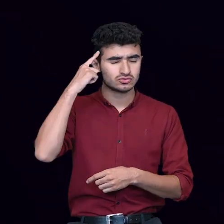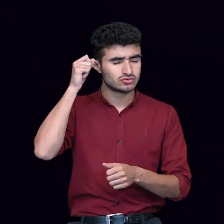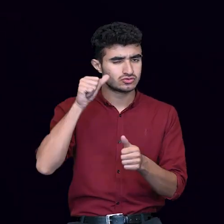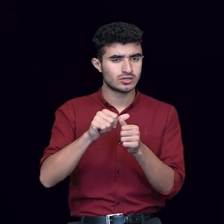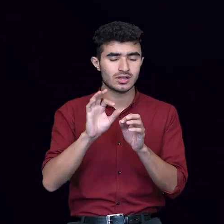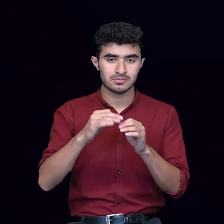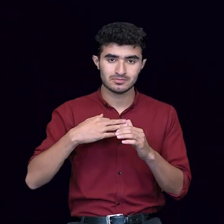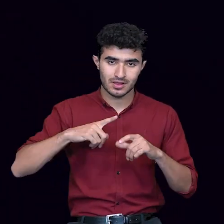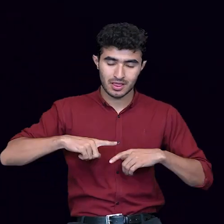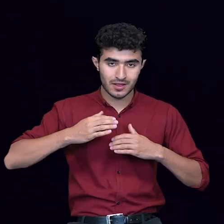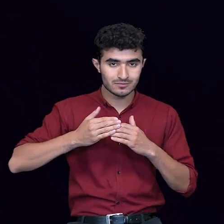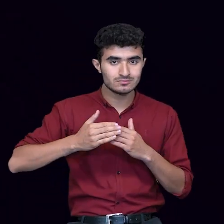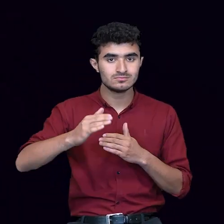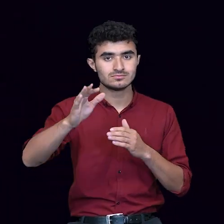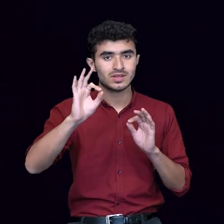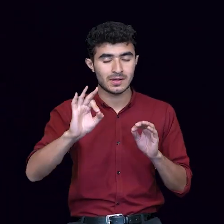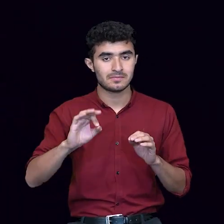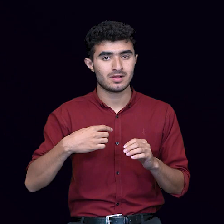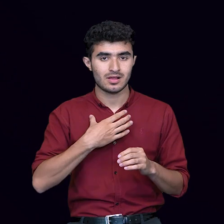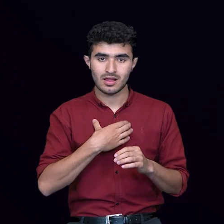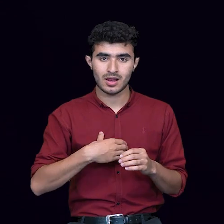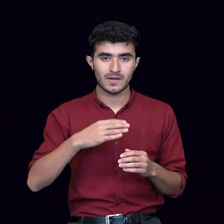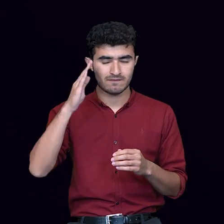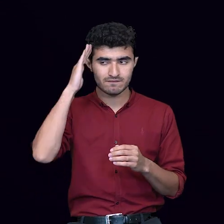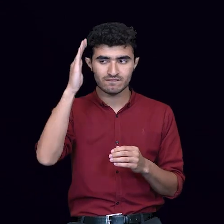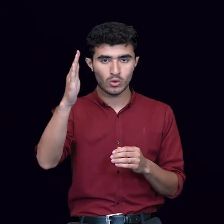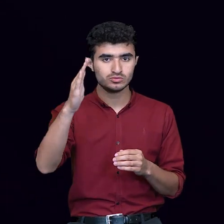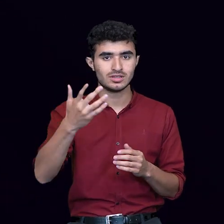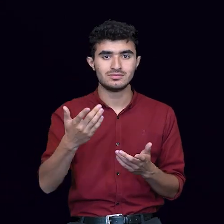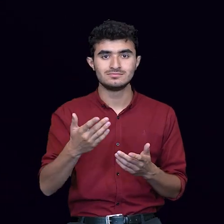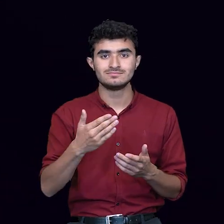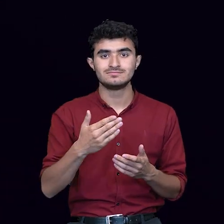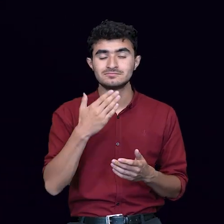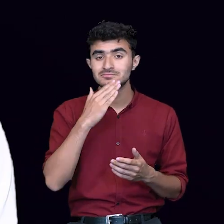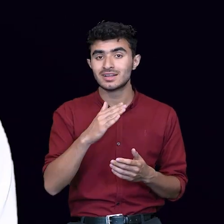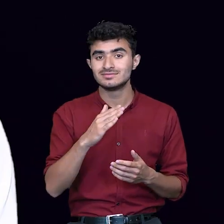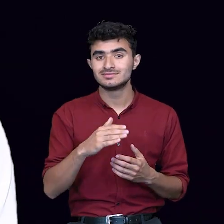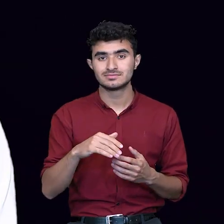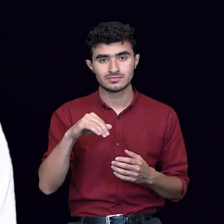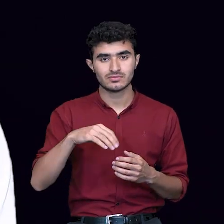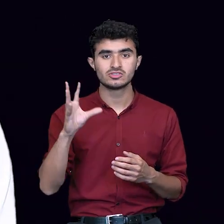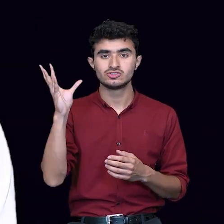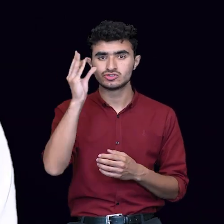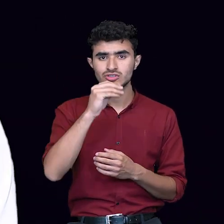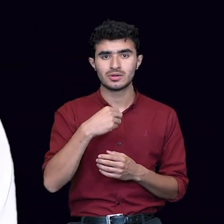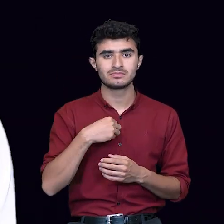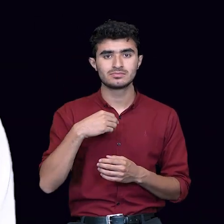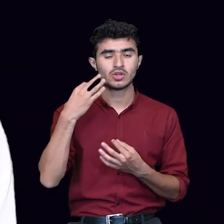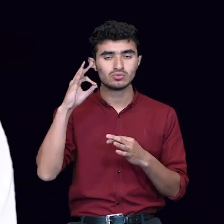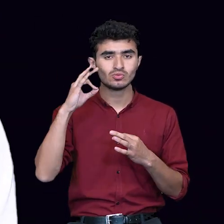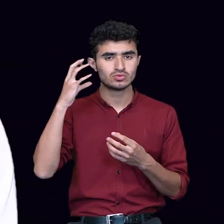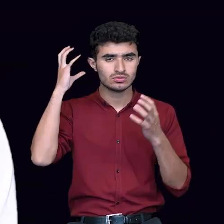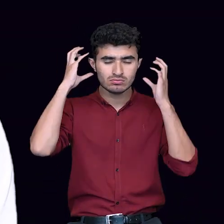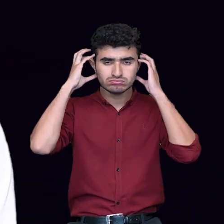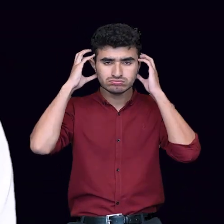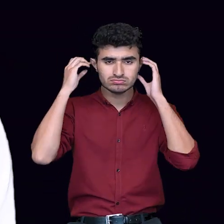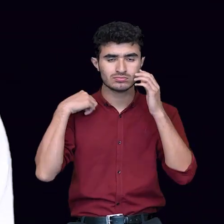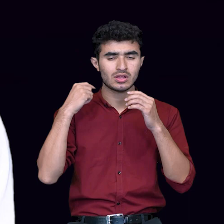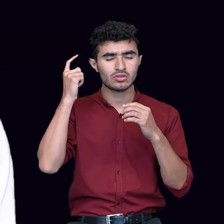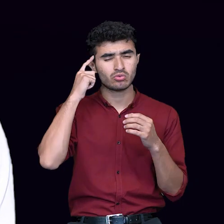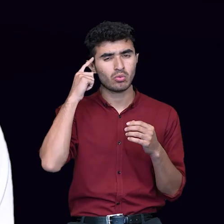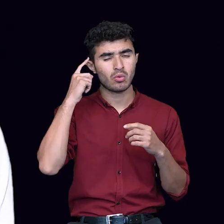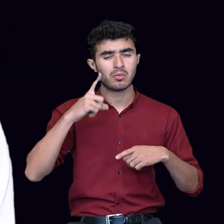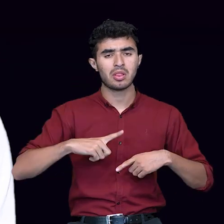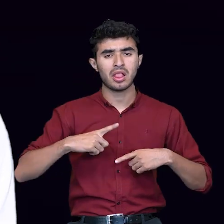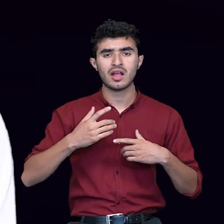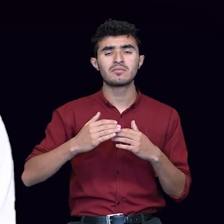I'd be pursuing film as my passion and in the future was ke raat ke waqt the, I was listening to music and I was